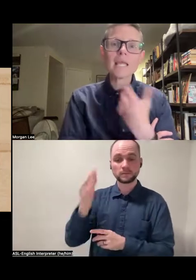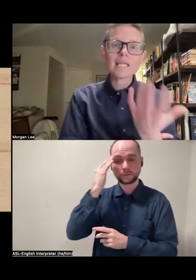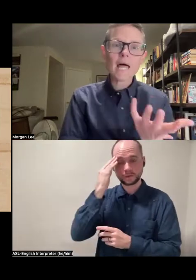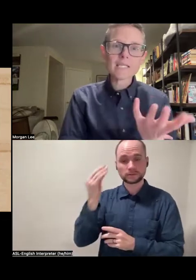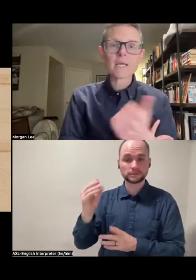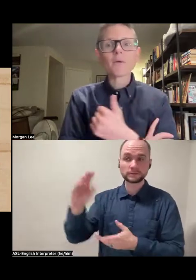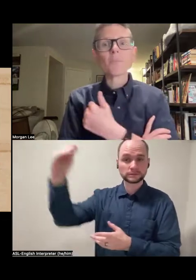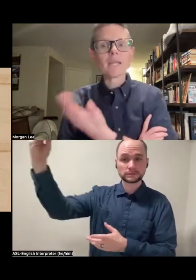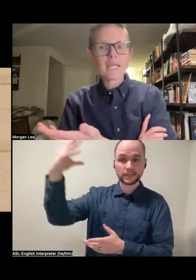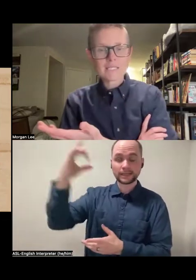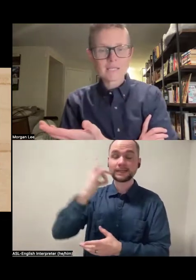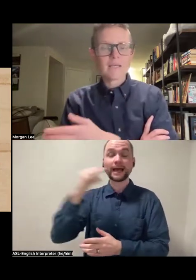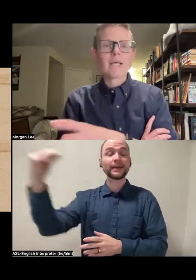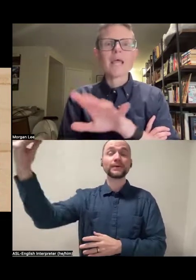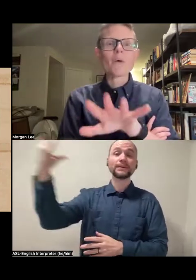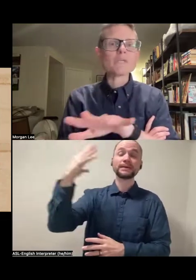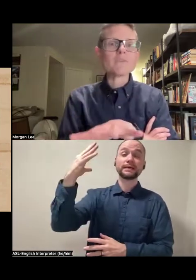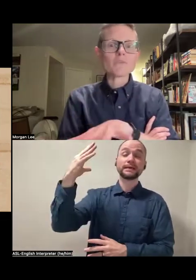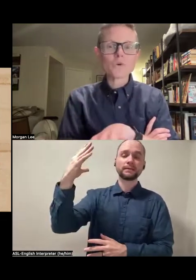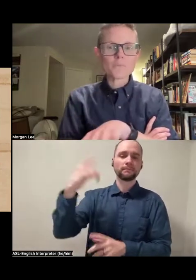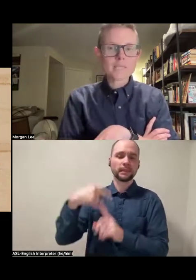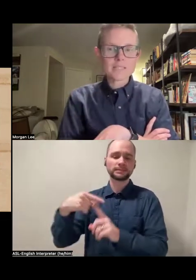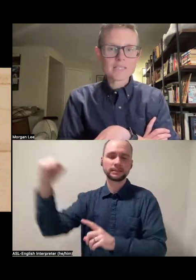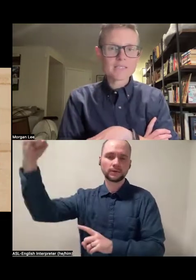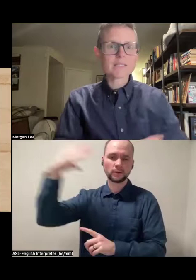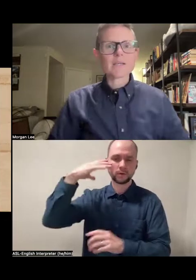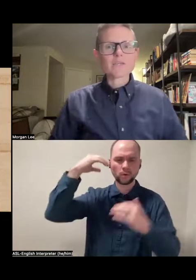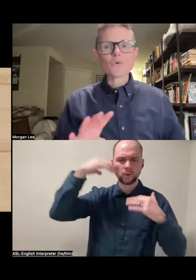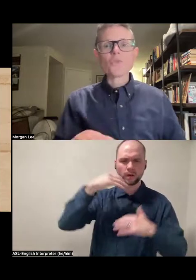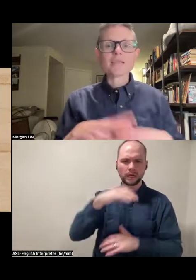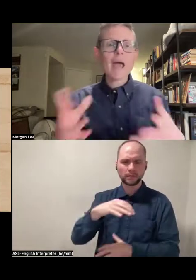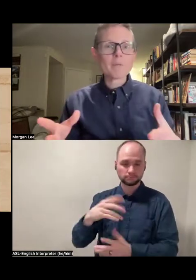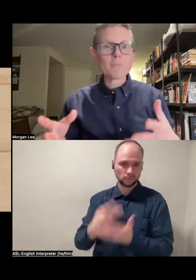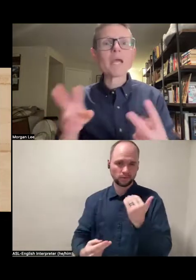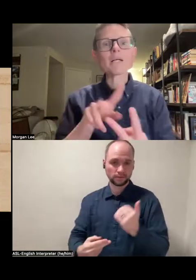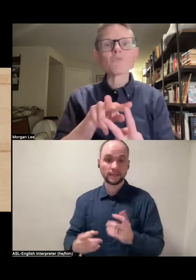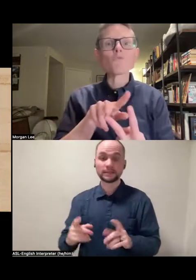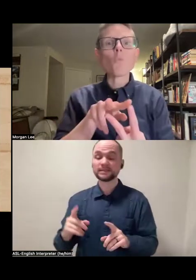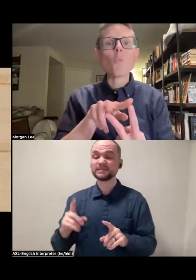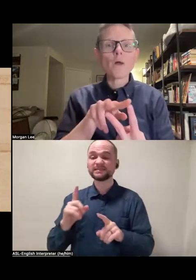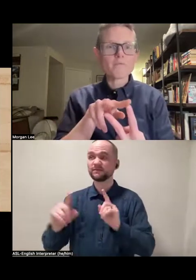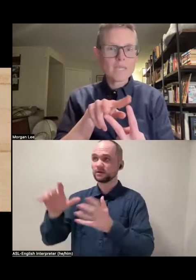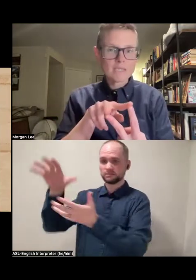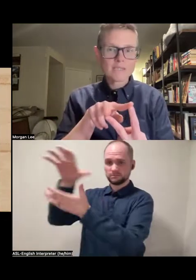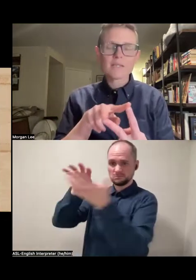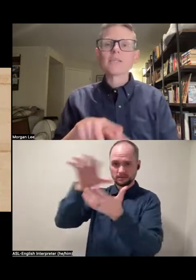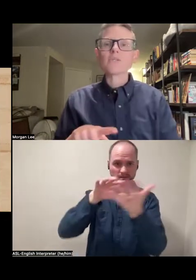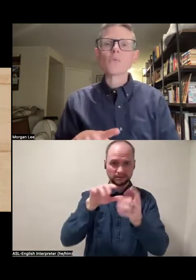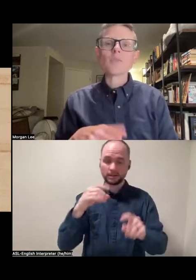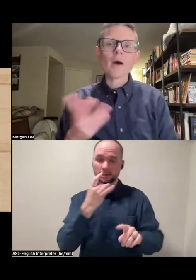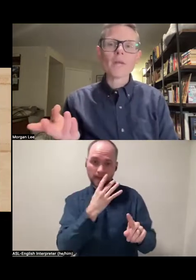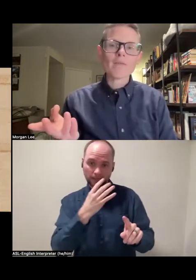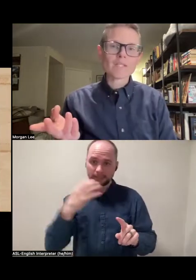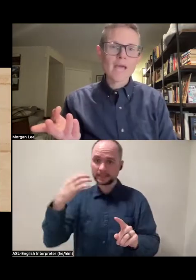provides light, but heat, and how in different circumstances, certain things happen because of one of these.